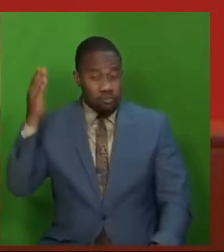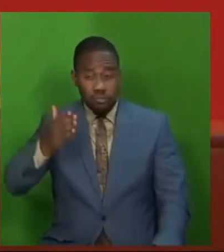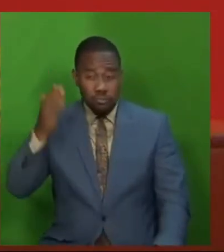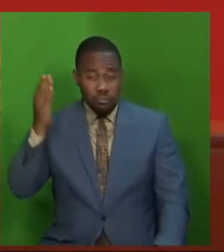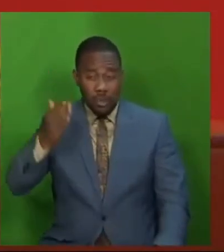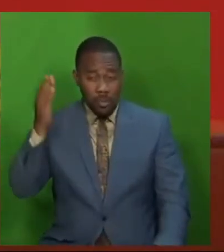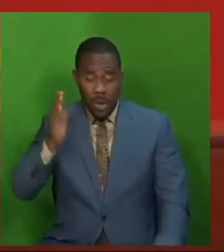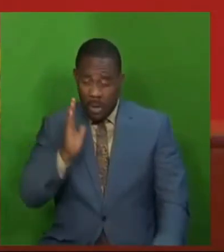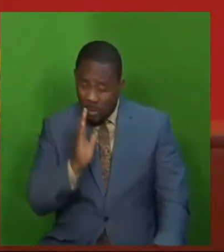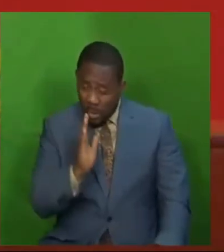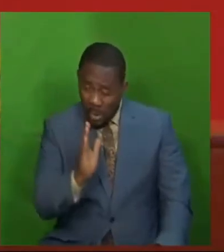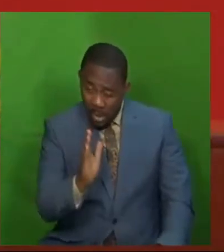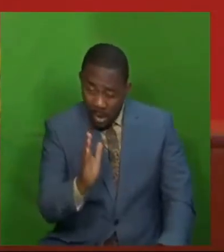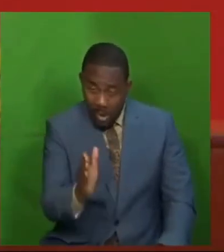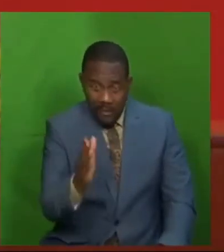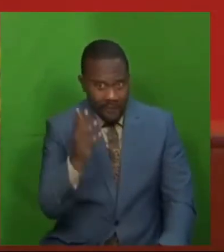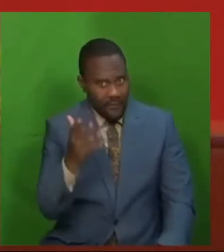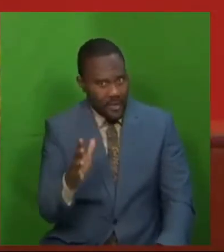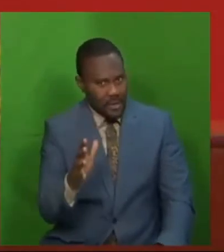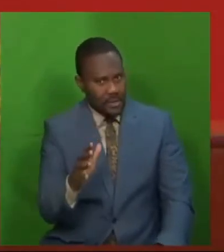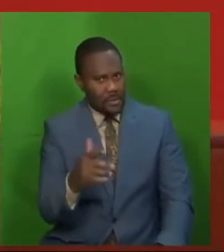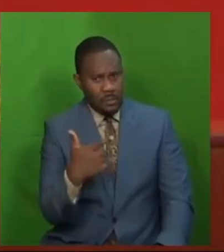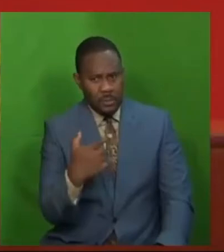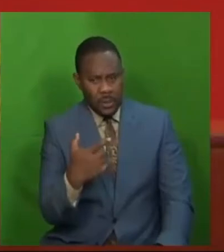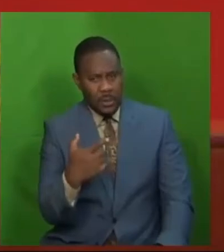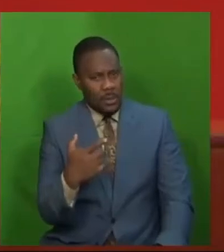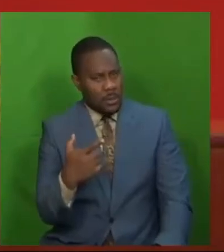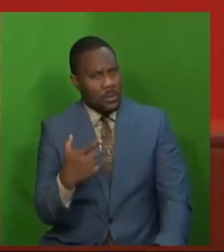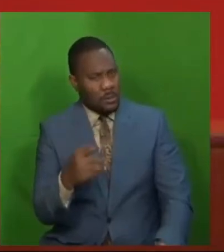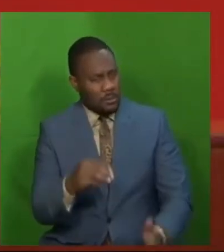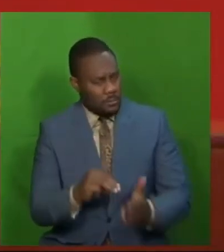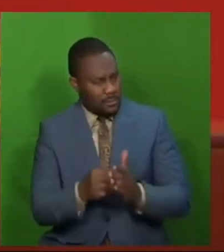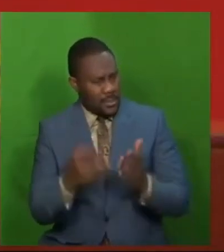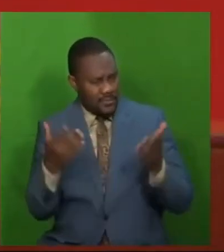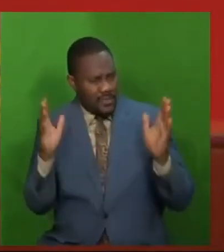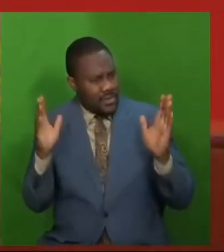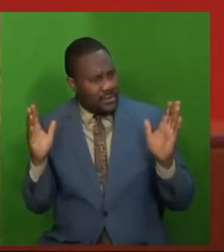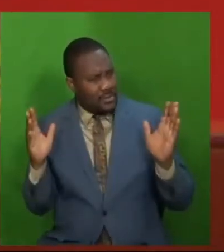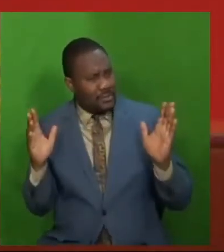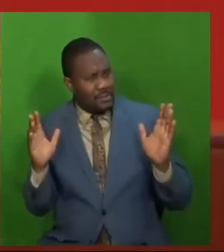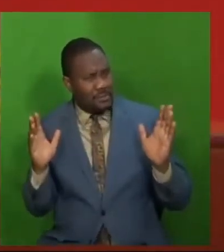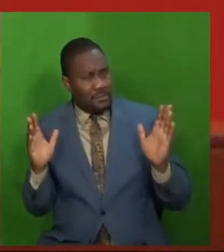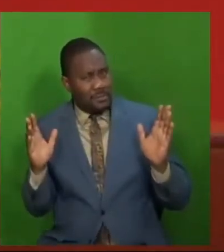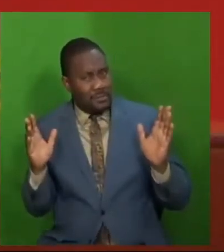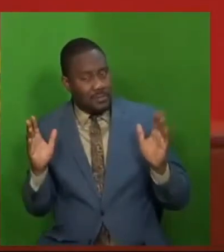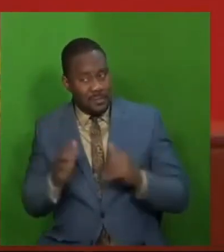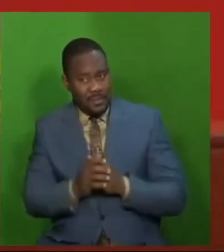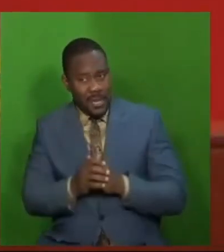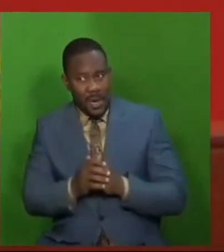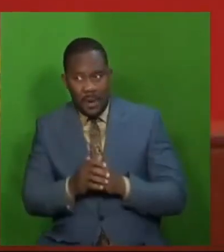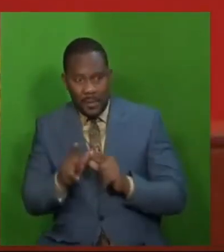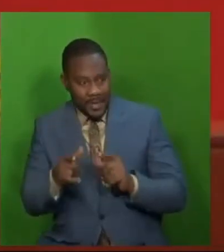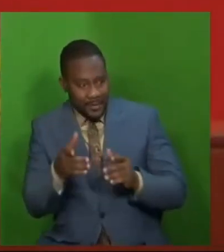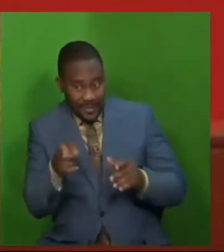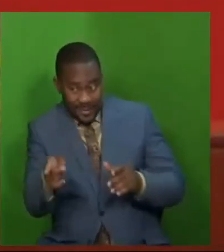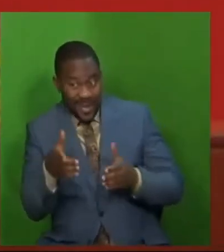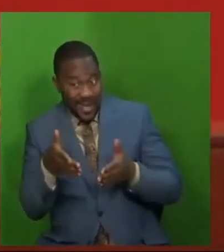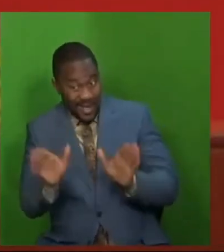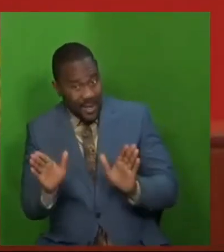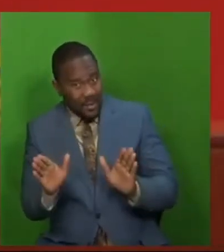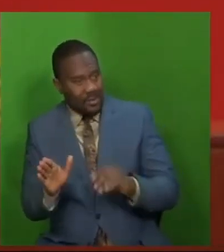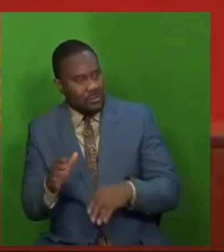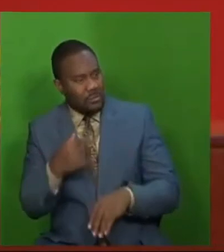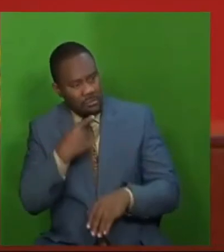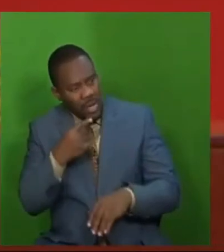note of what is happening. And when you give somebody 25 minutes and the interruptions take 5 minutes, definitely you